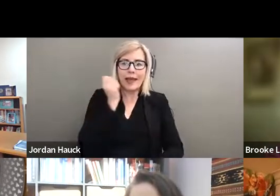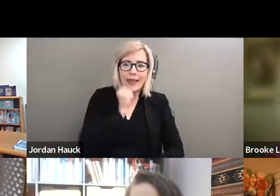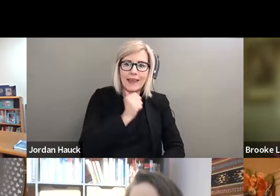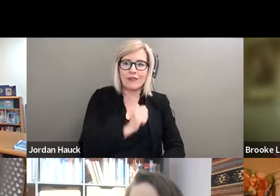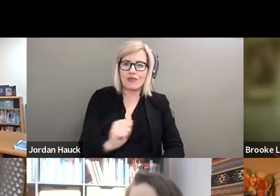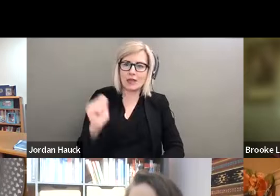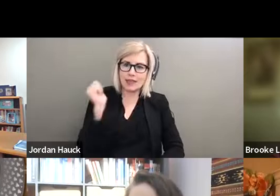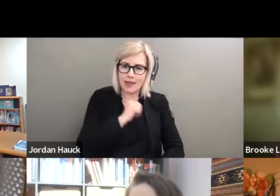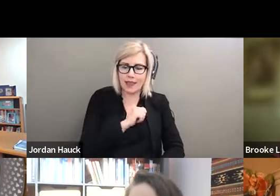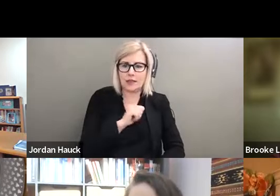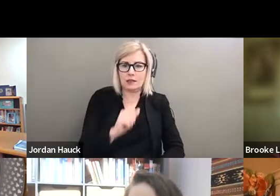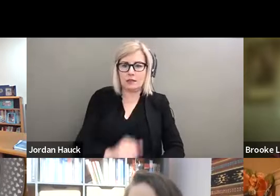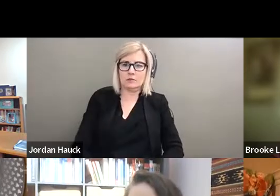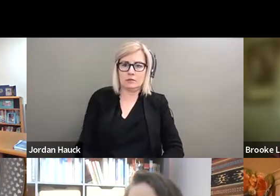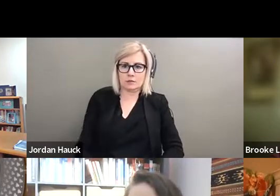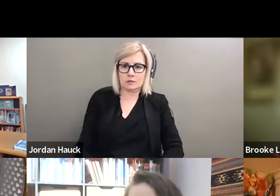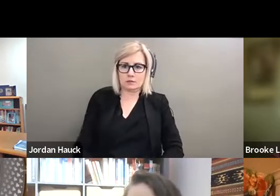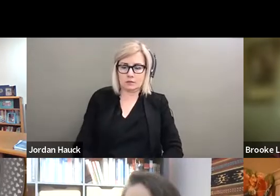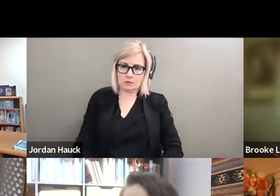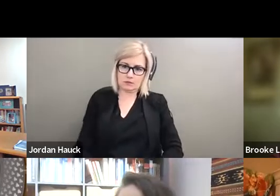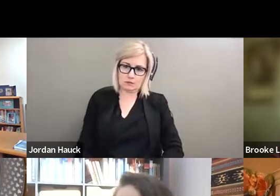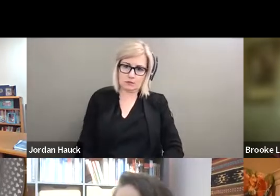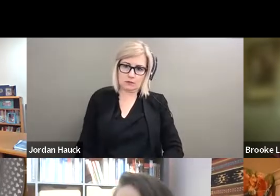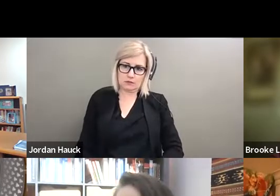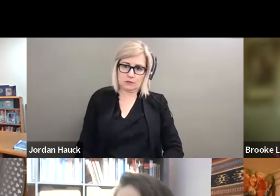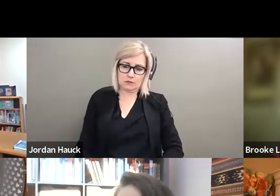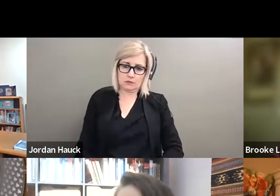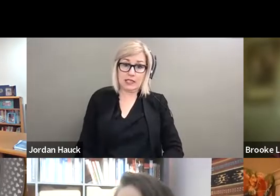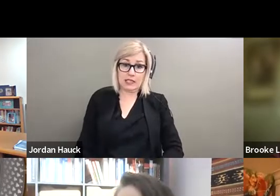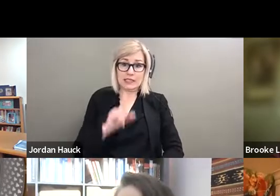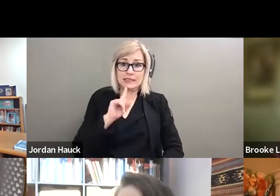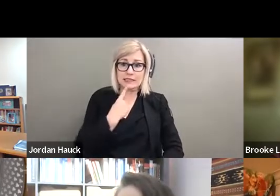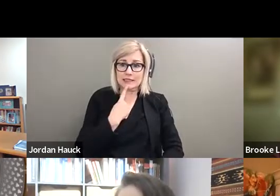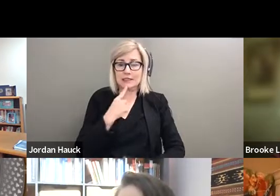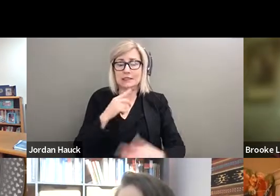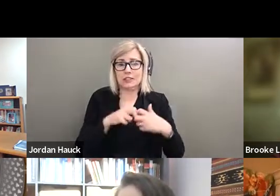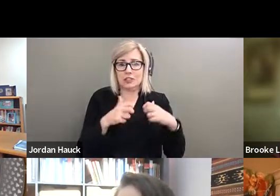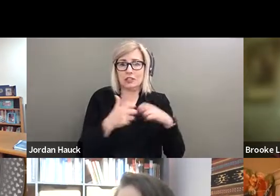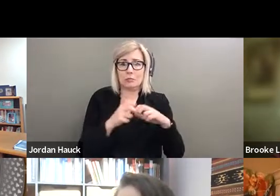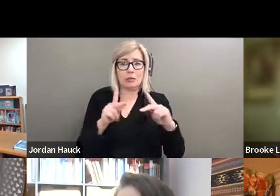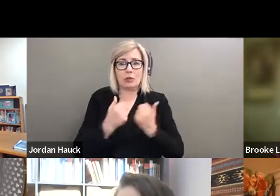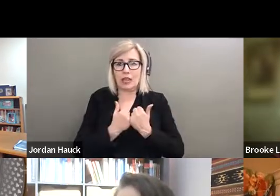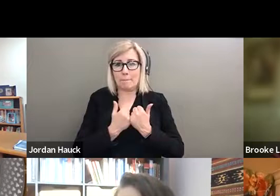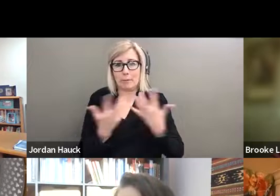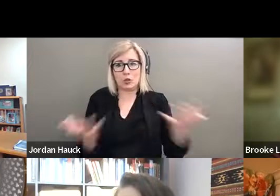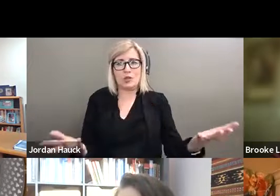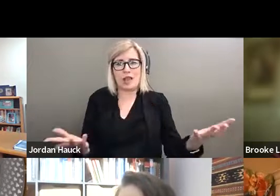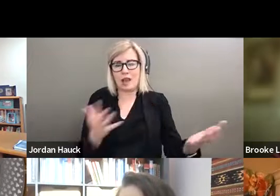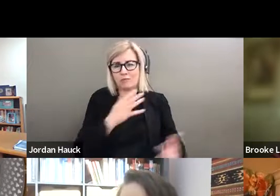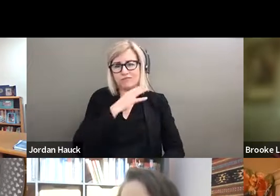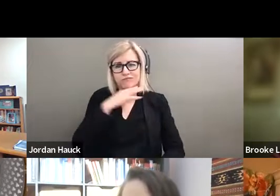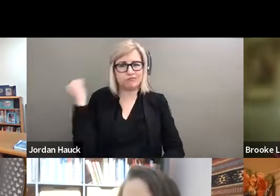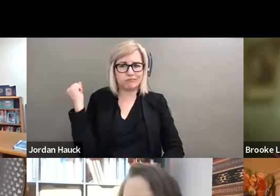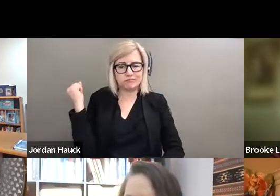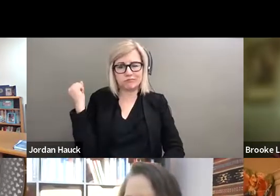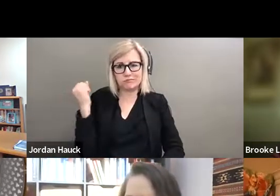And it's just, it really is an issue. People are getting burned out, and they're,